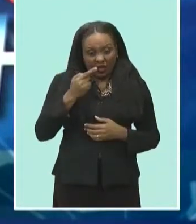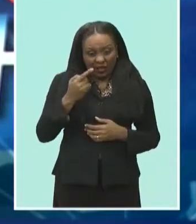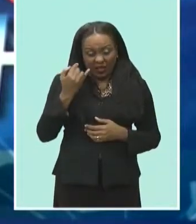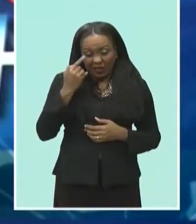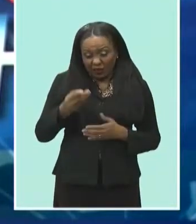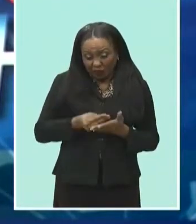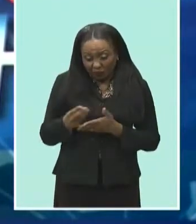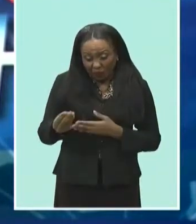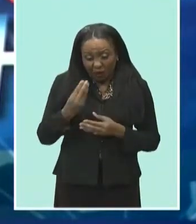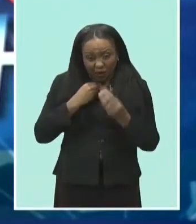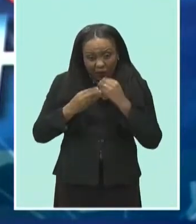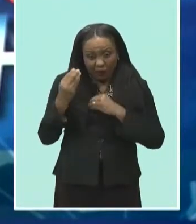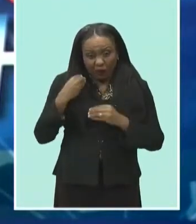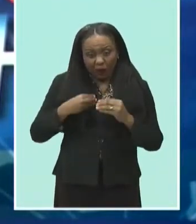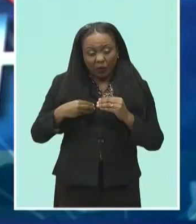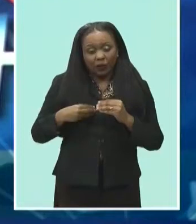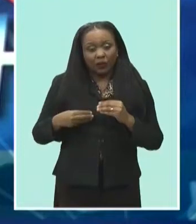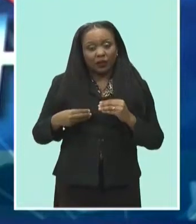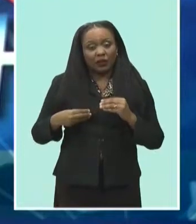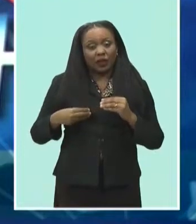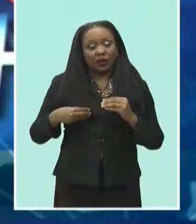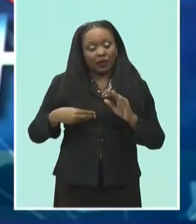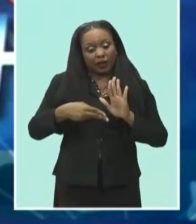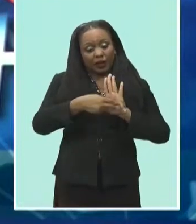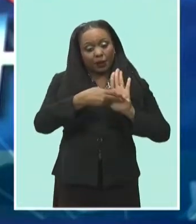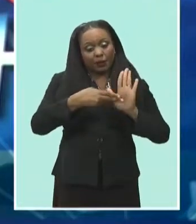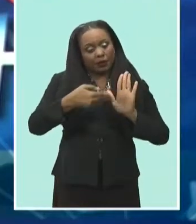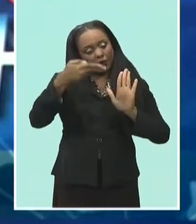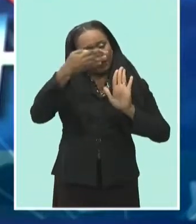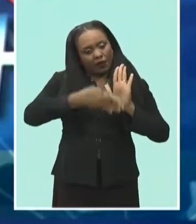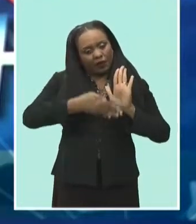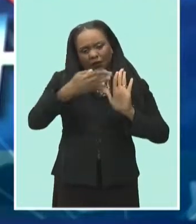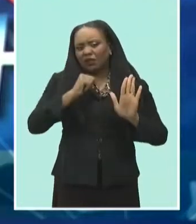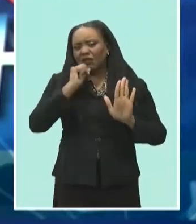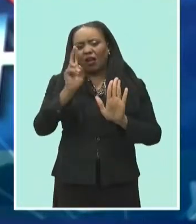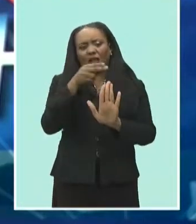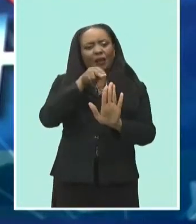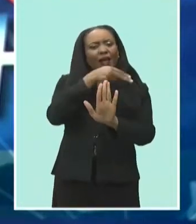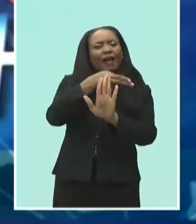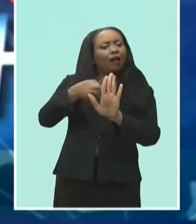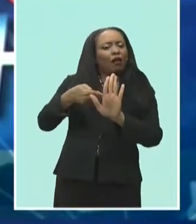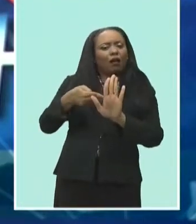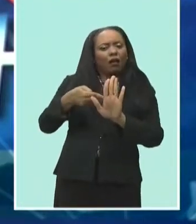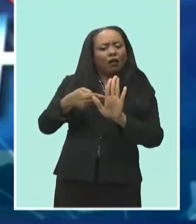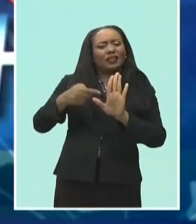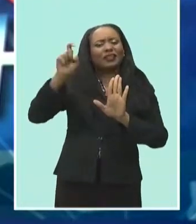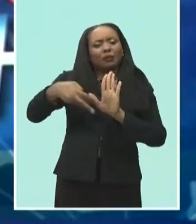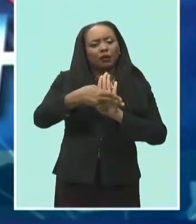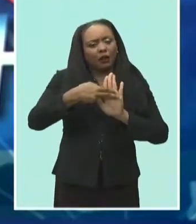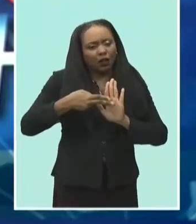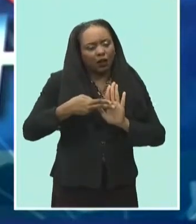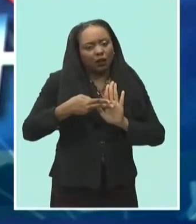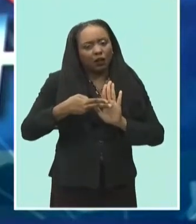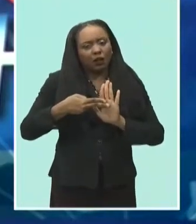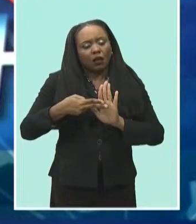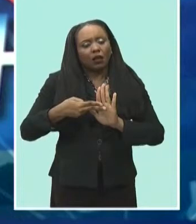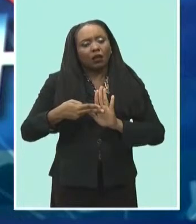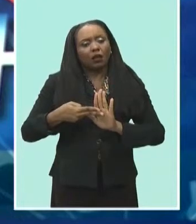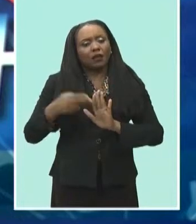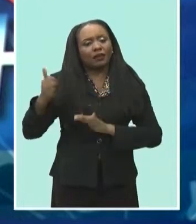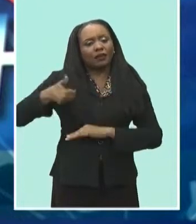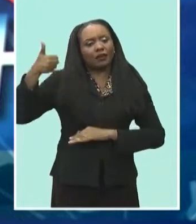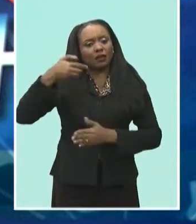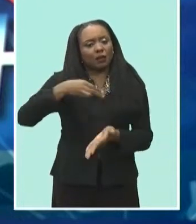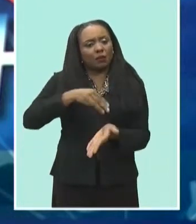for pre-packaged food. That initiative is part of efforts in the fight against childhood obesity. Senior Medical Officer of Health, Dr. Arthur